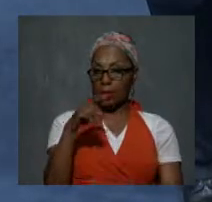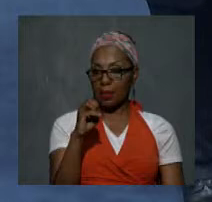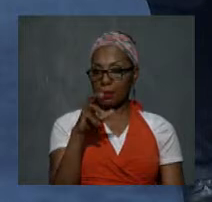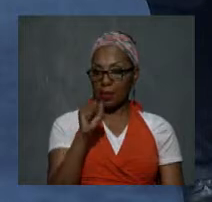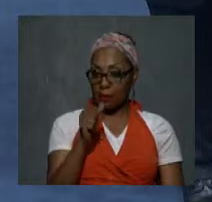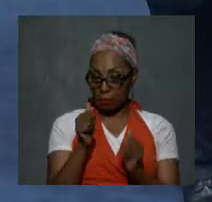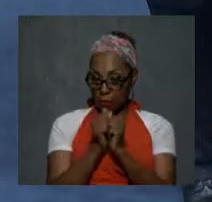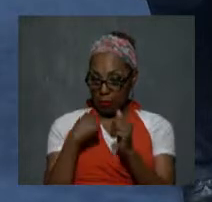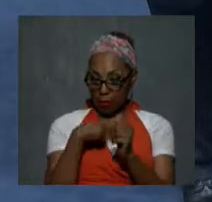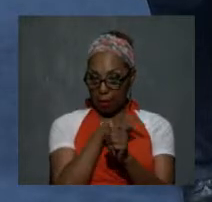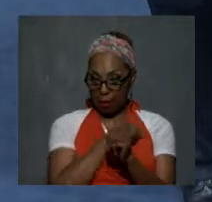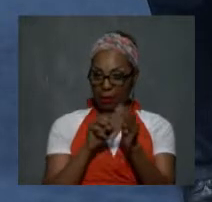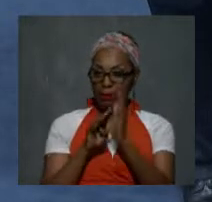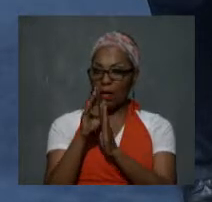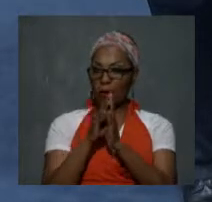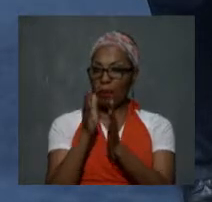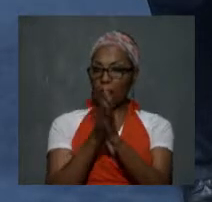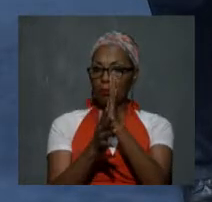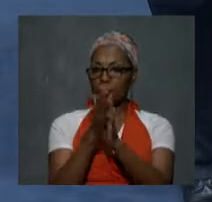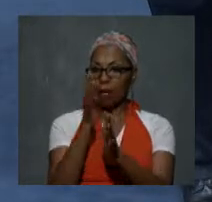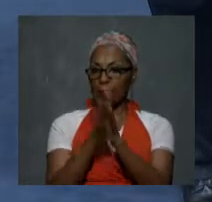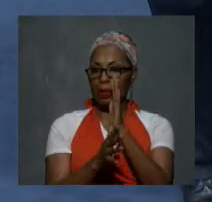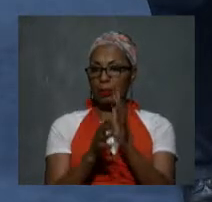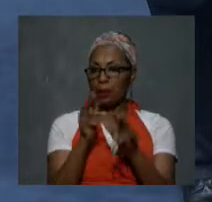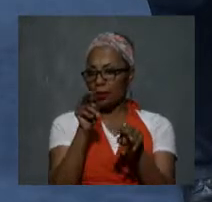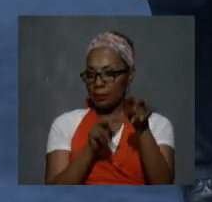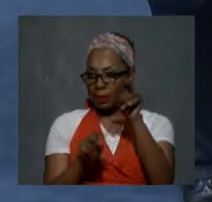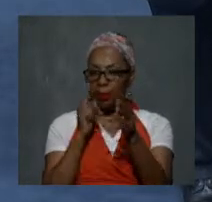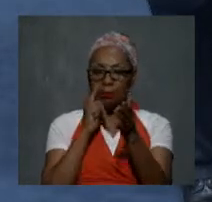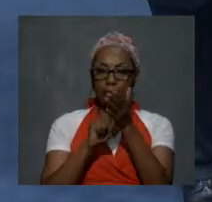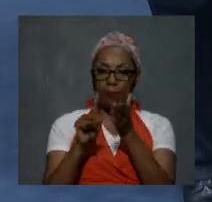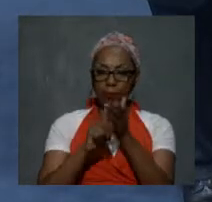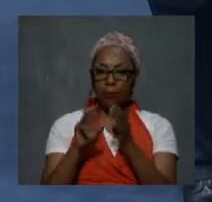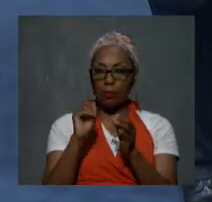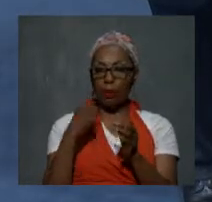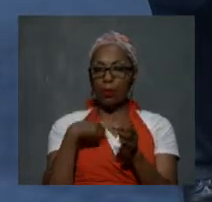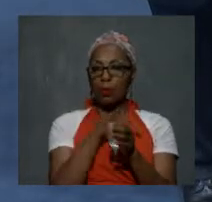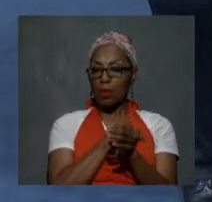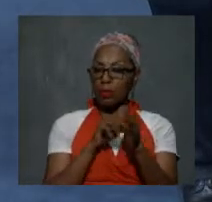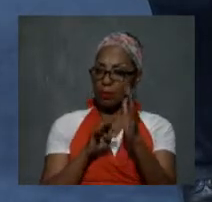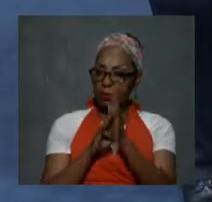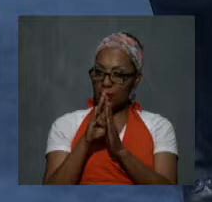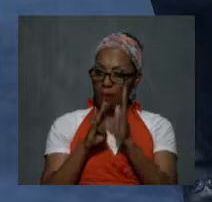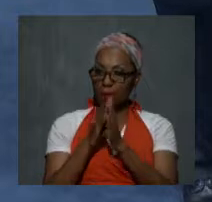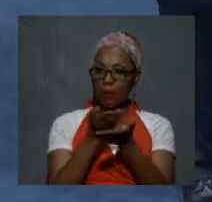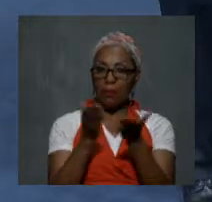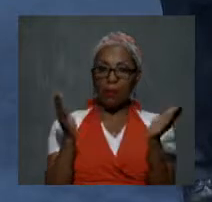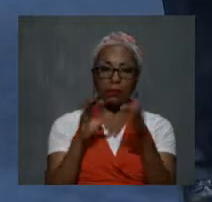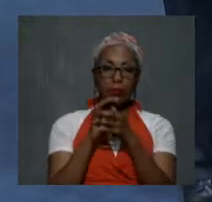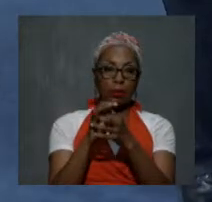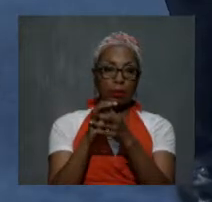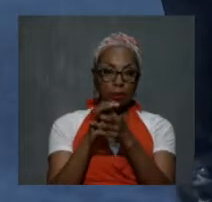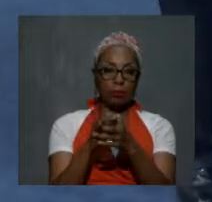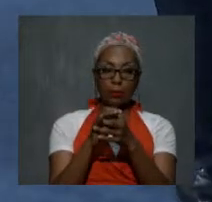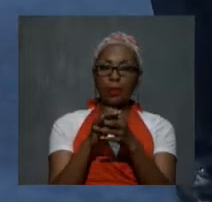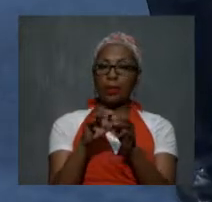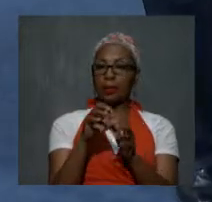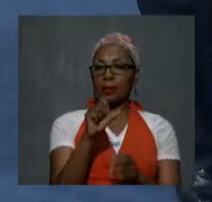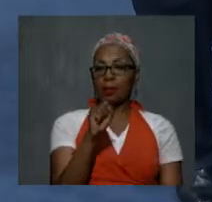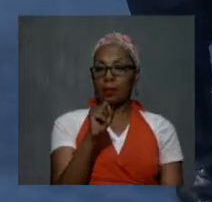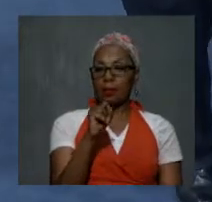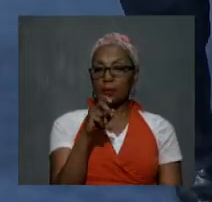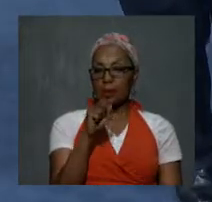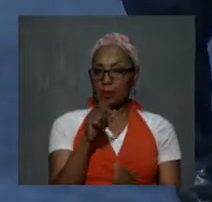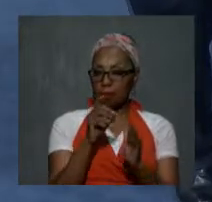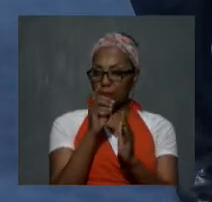traffic study and will be working on things related to signals, designs, and the pedestrian crosswalk that was mentioned.